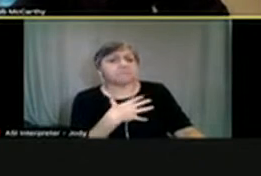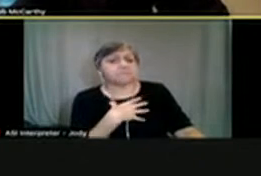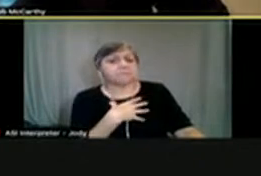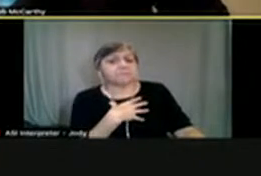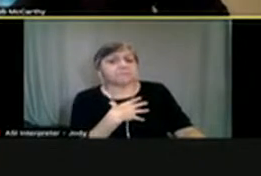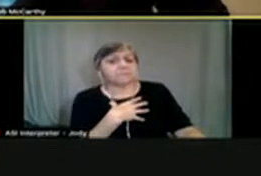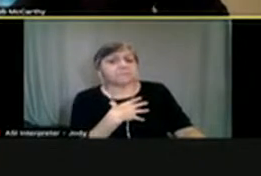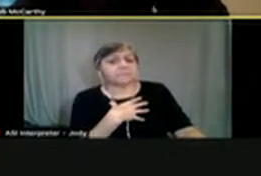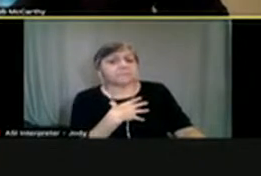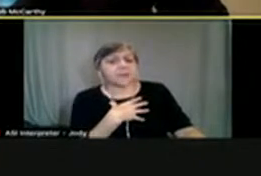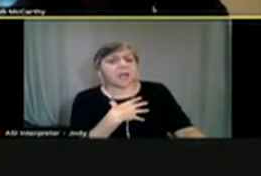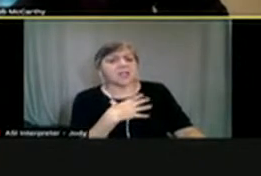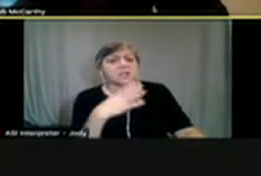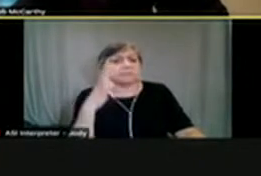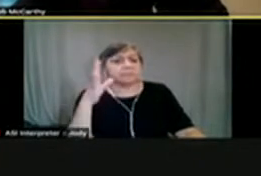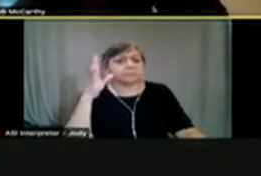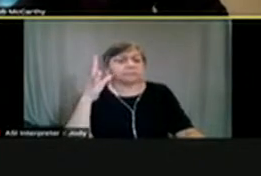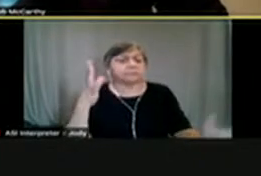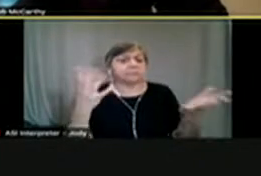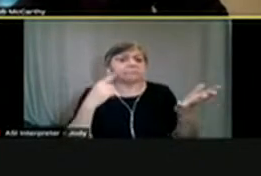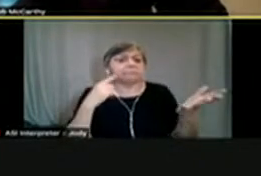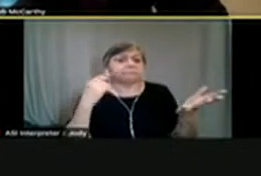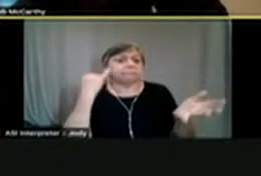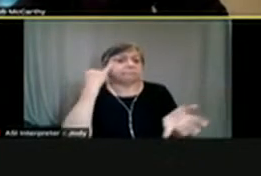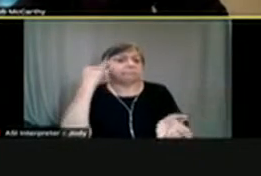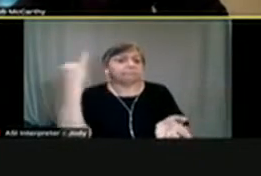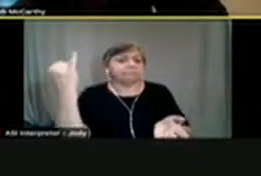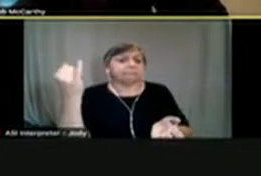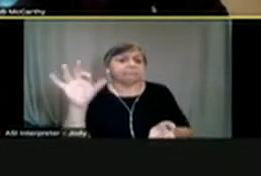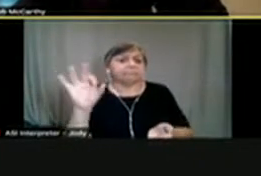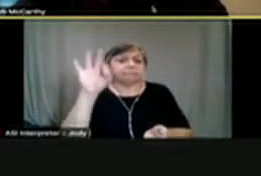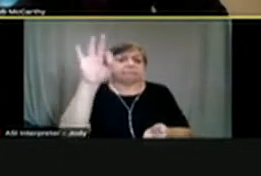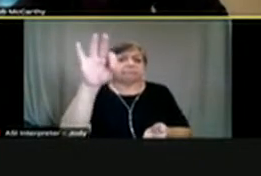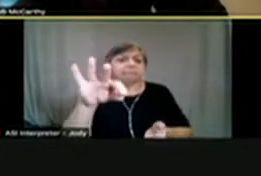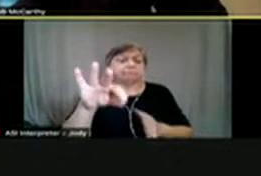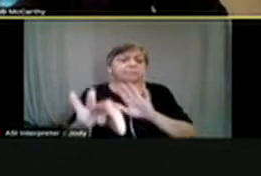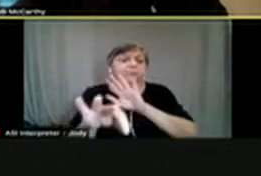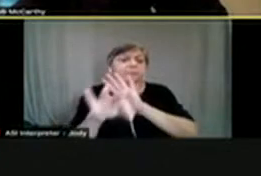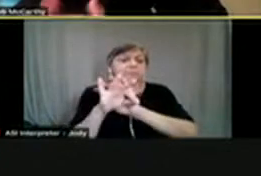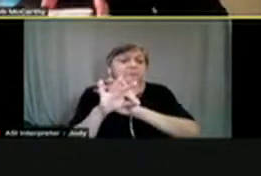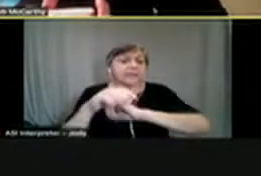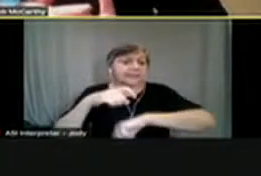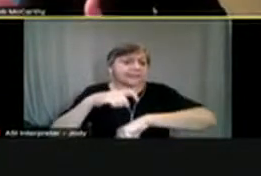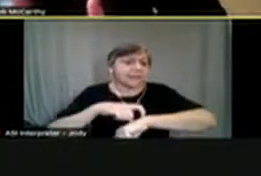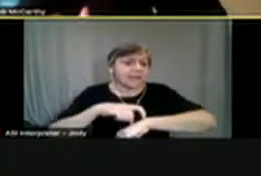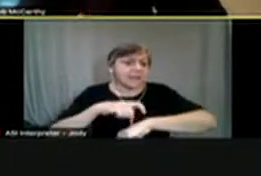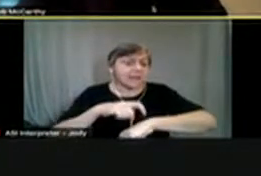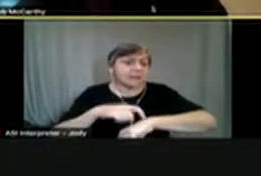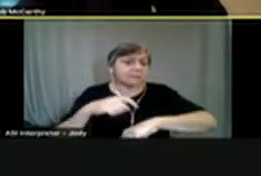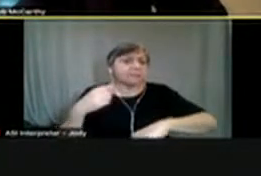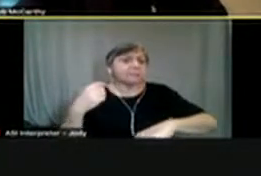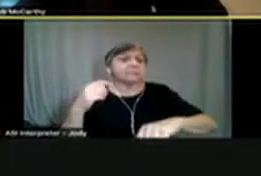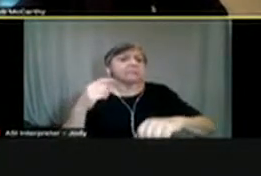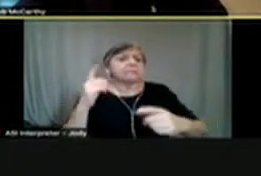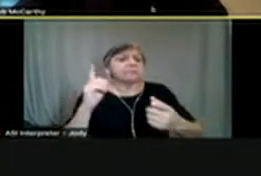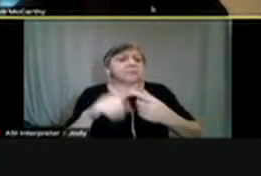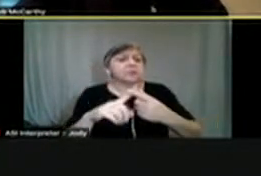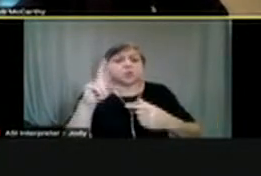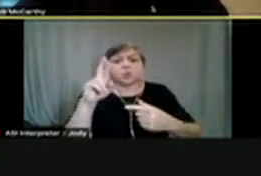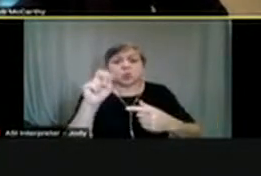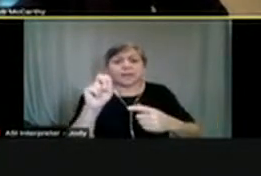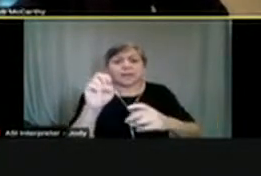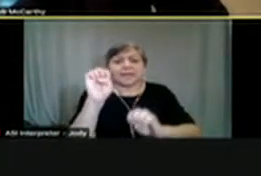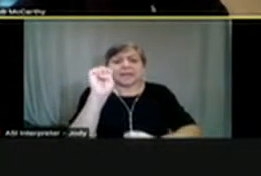we just set a date for, you know, setting a time when we could reevaluate the virus